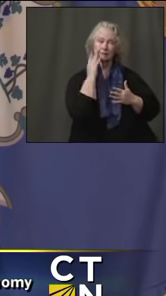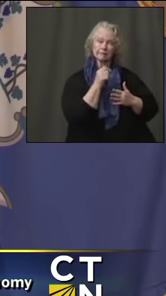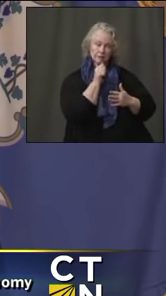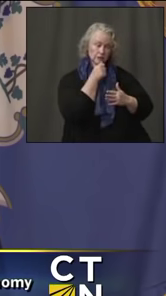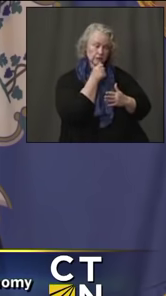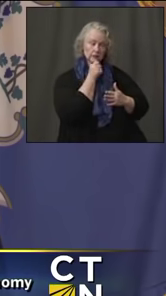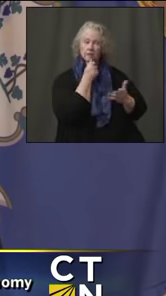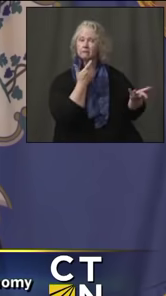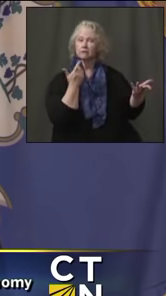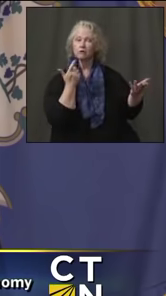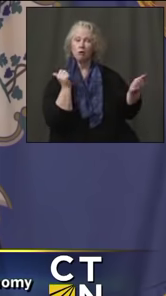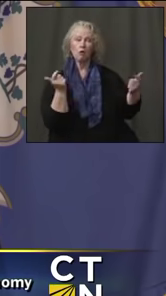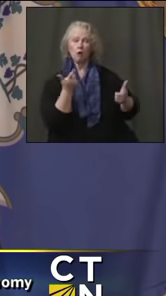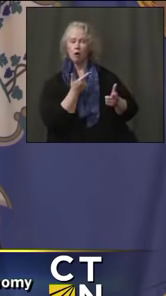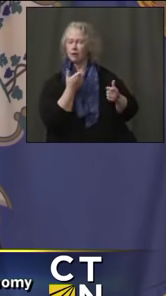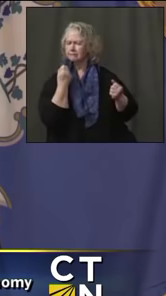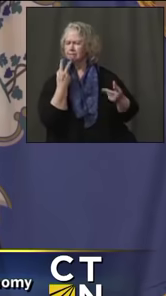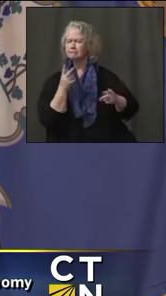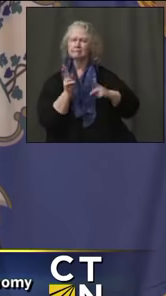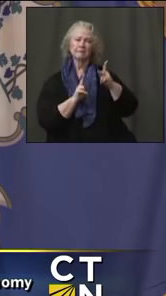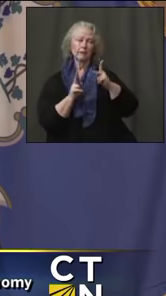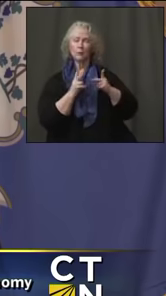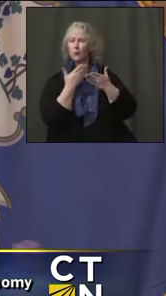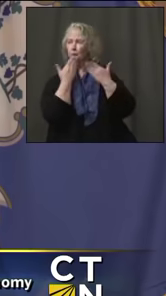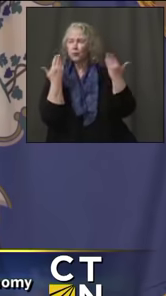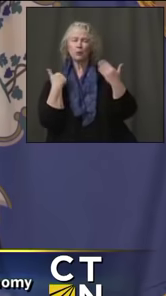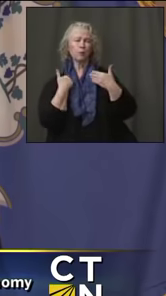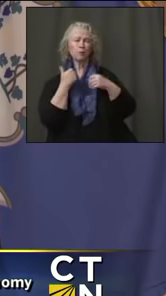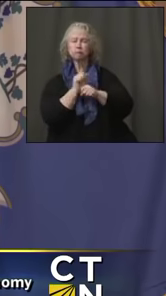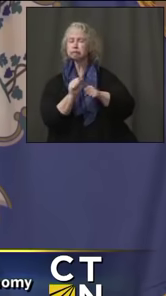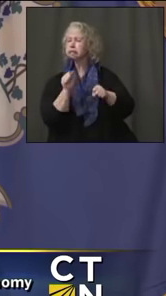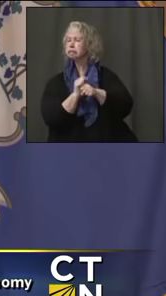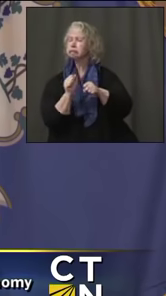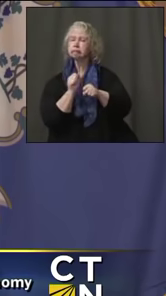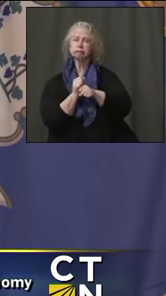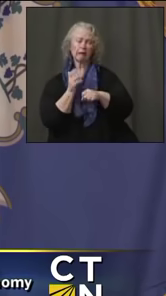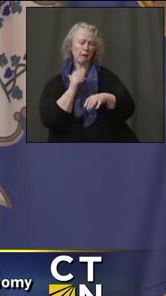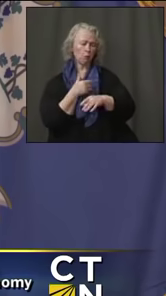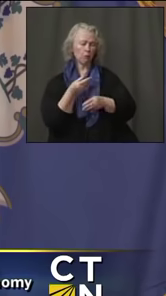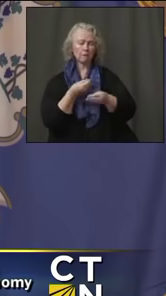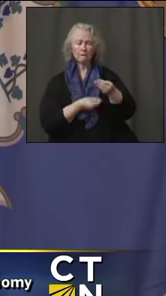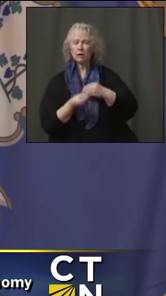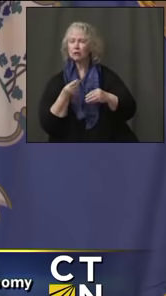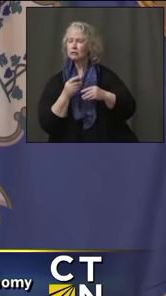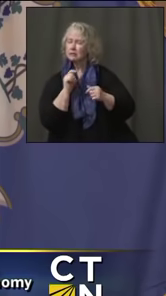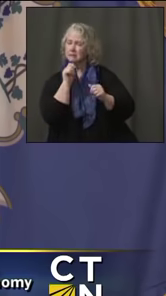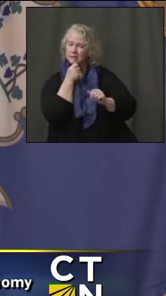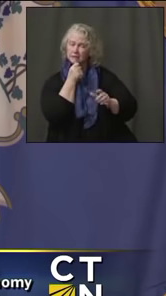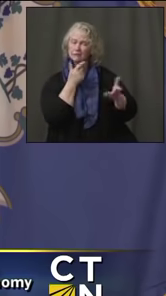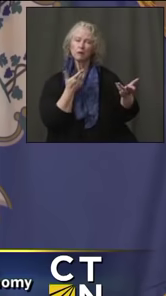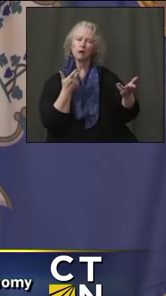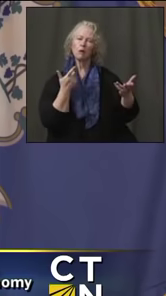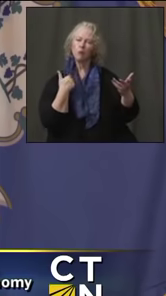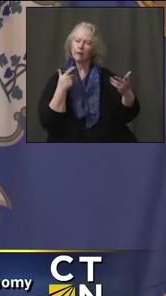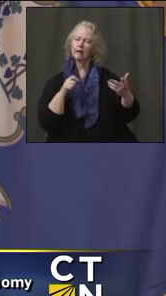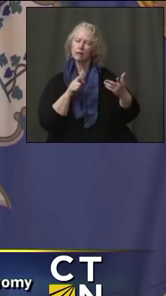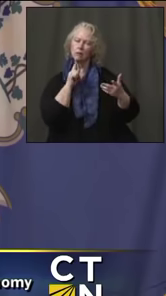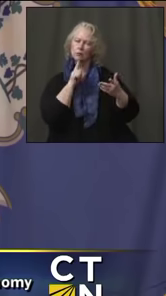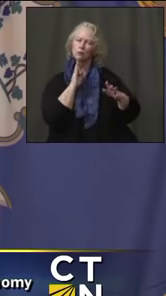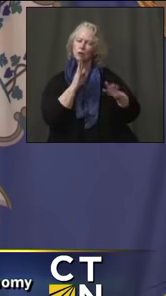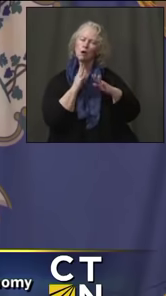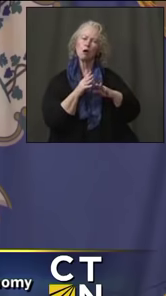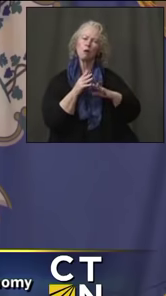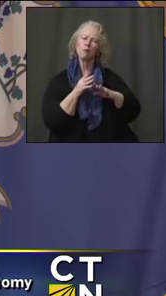right now. You look at the incredible number of people who are unemployed, you see the stress upon our budget, but it probably is best for me just to talk to people